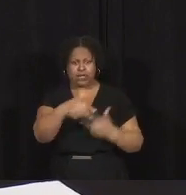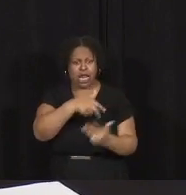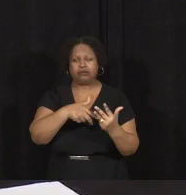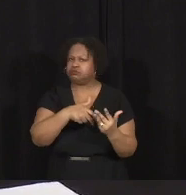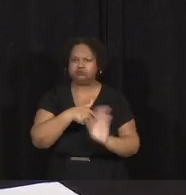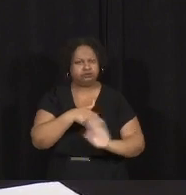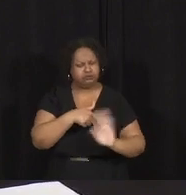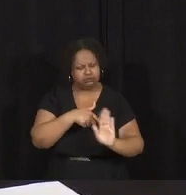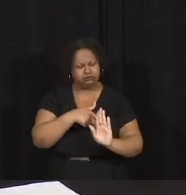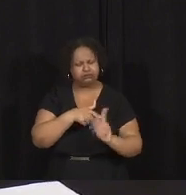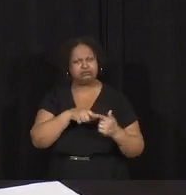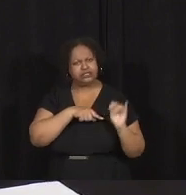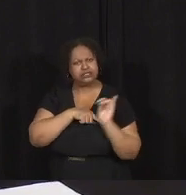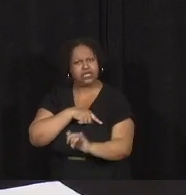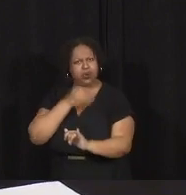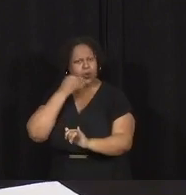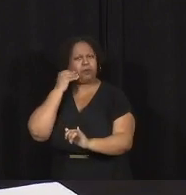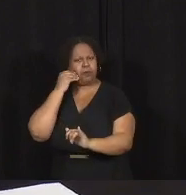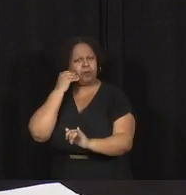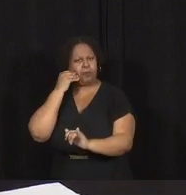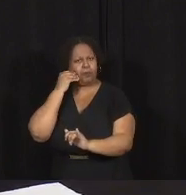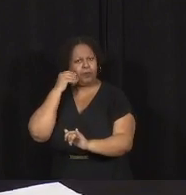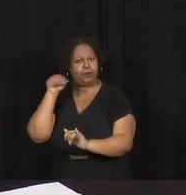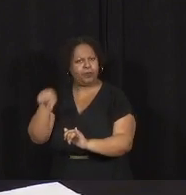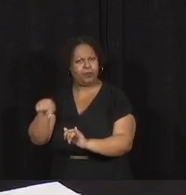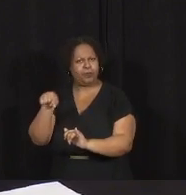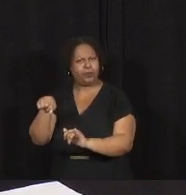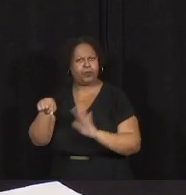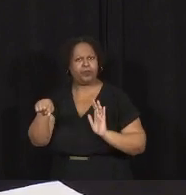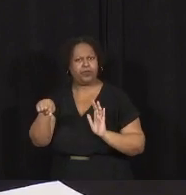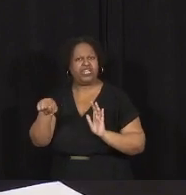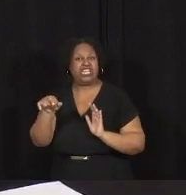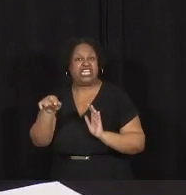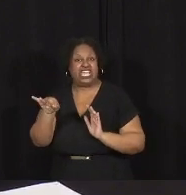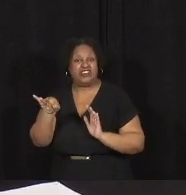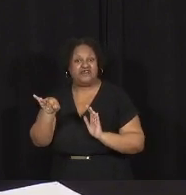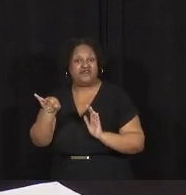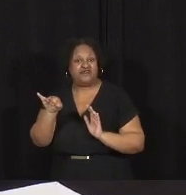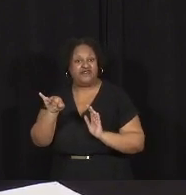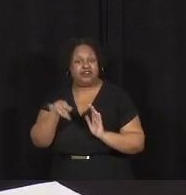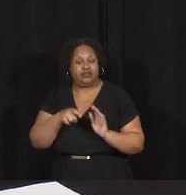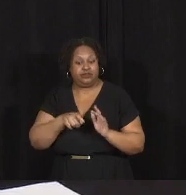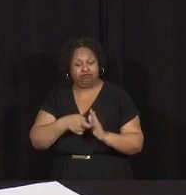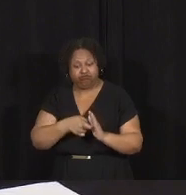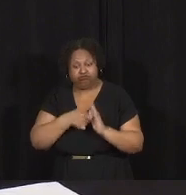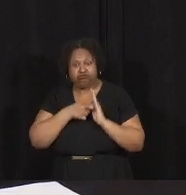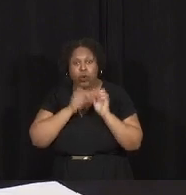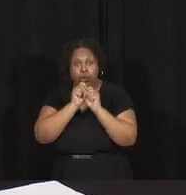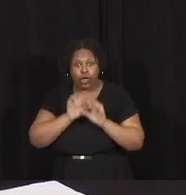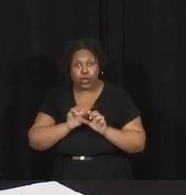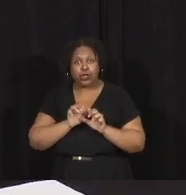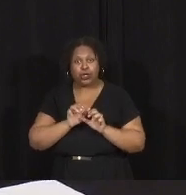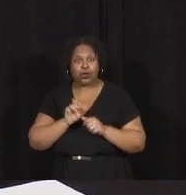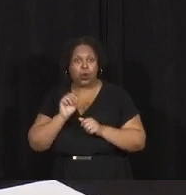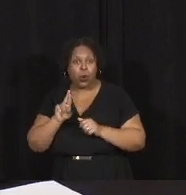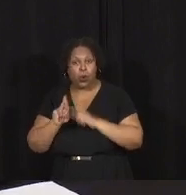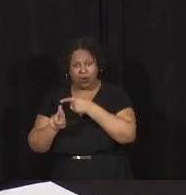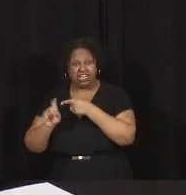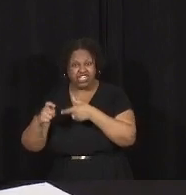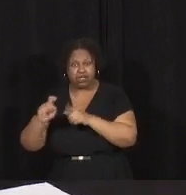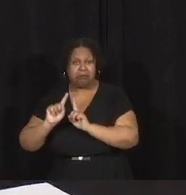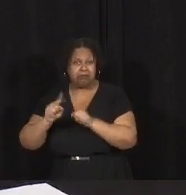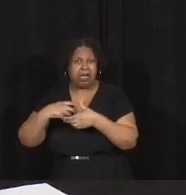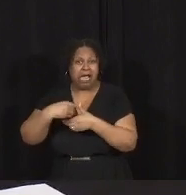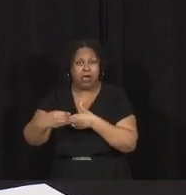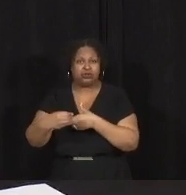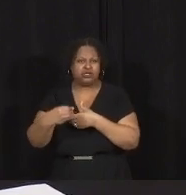home unless they are an essential worker or when they need to go out for essential tasks.